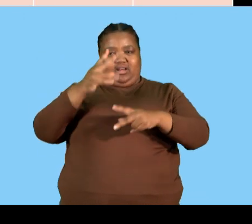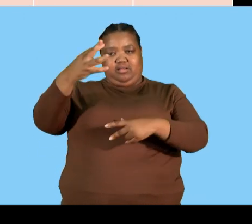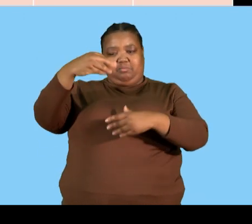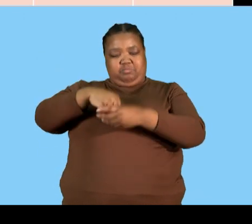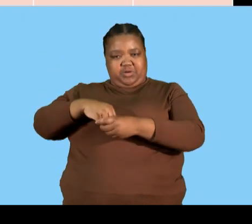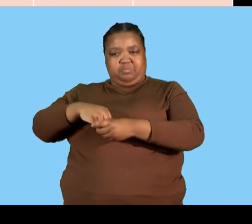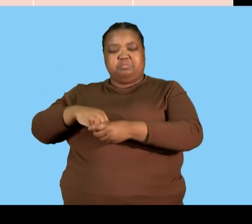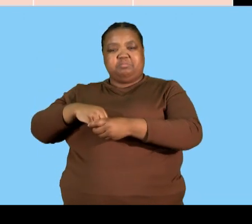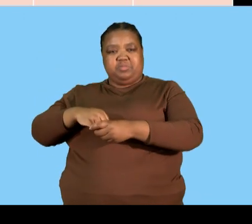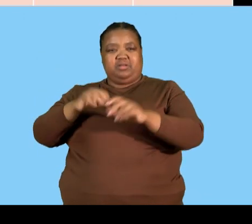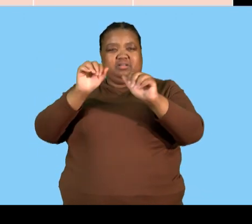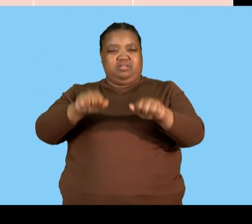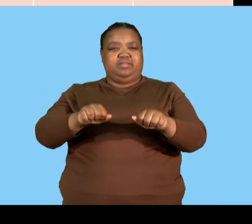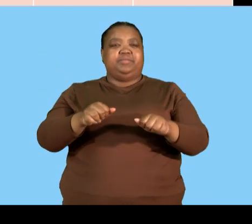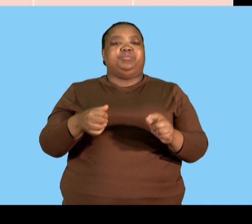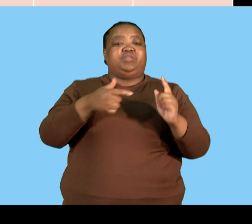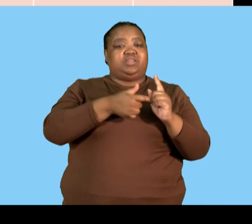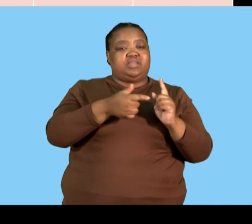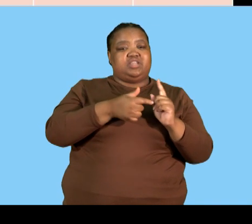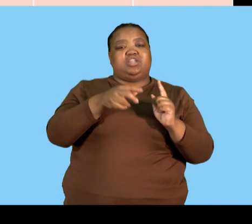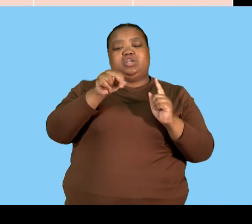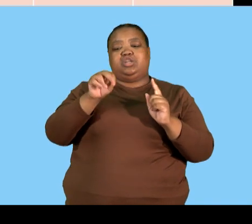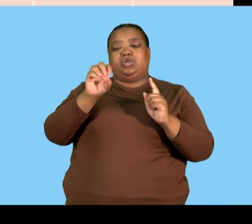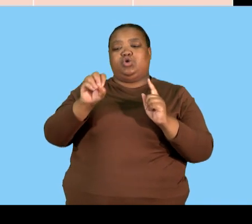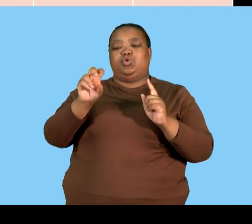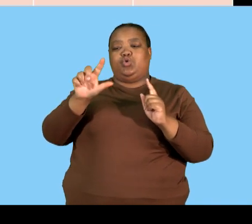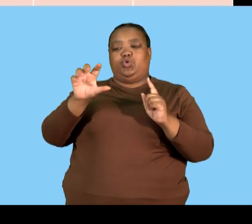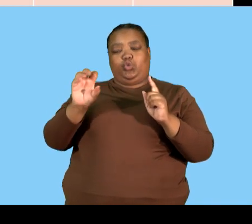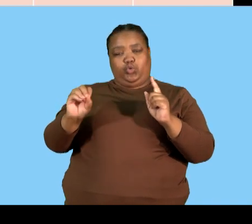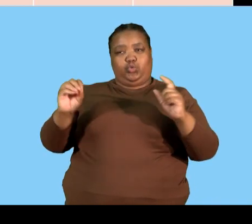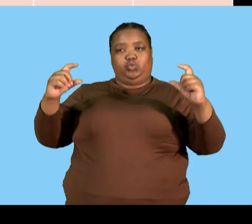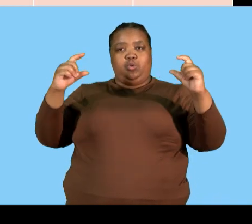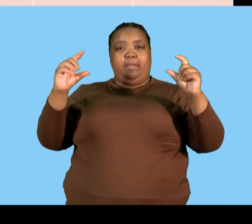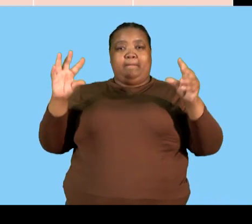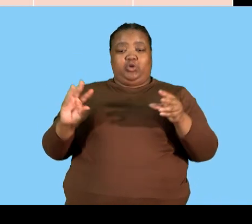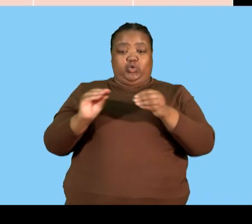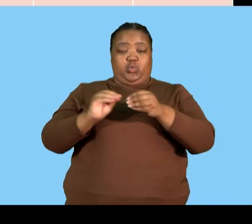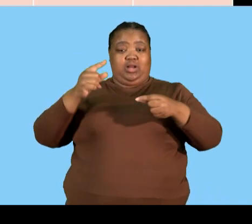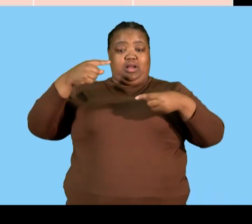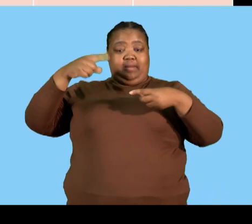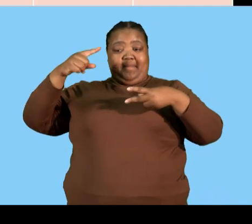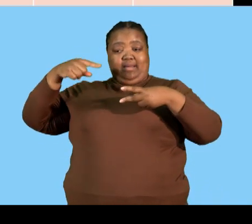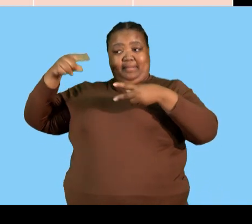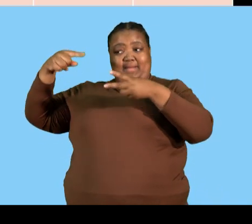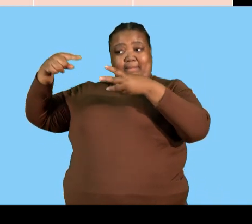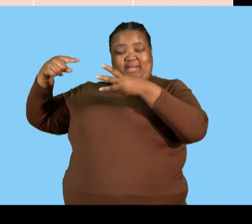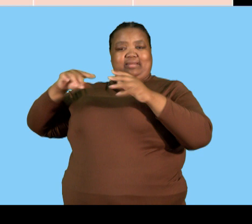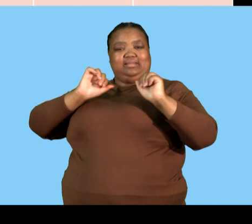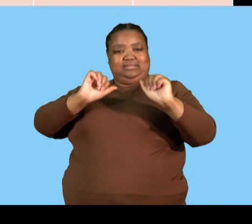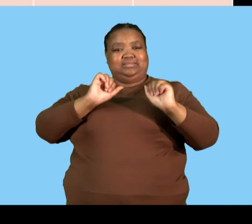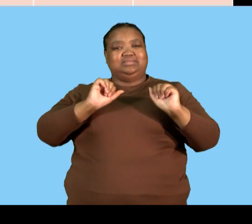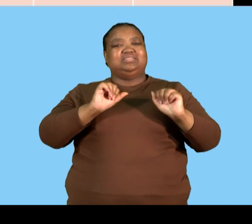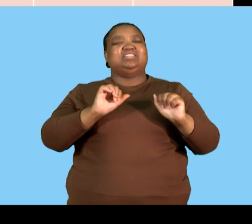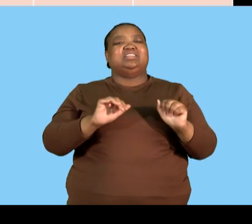tests written by Nolo. So this is what is given to us, Nolo's marks out of